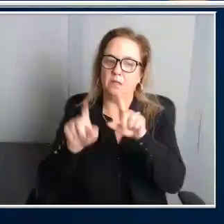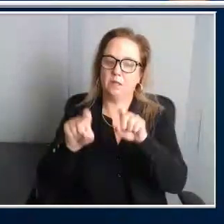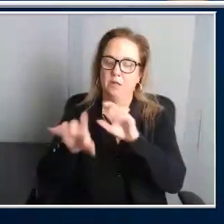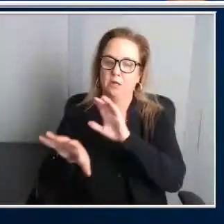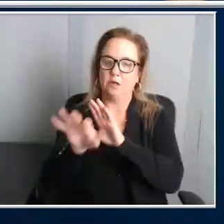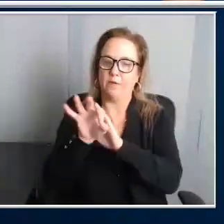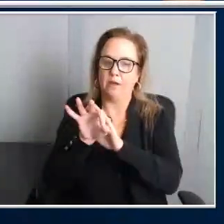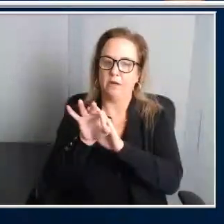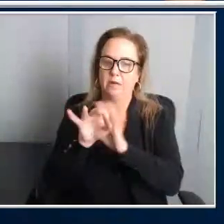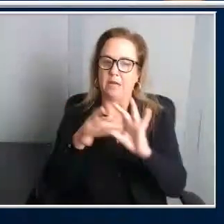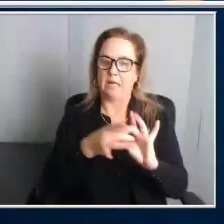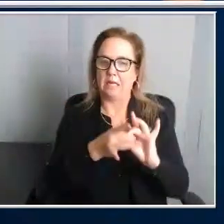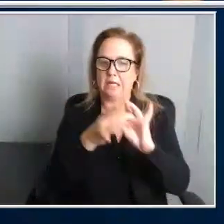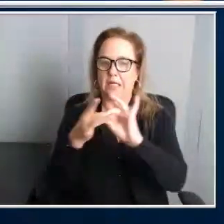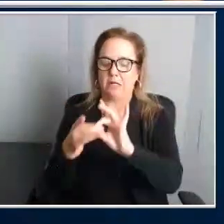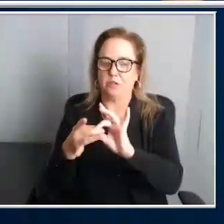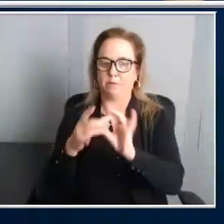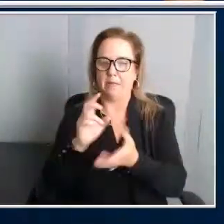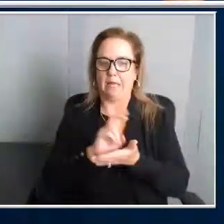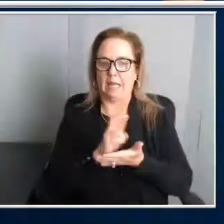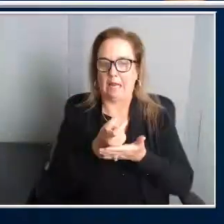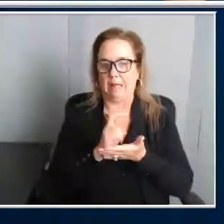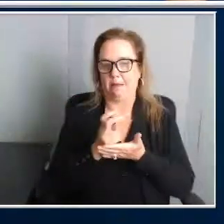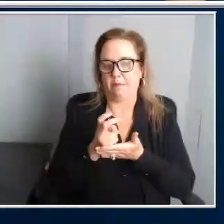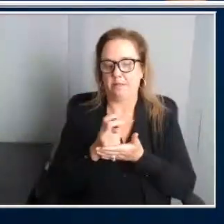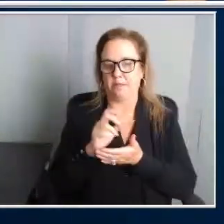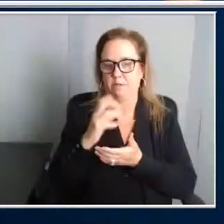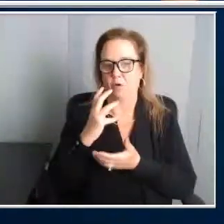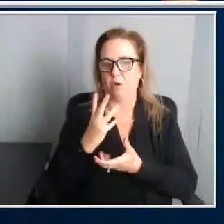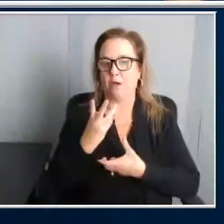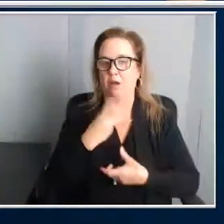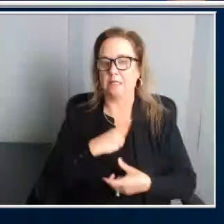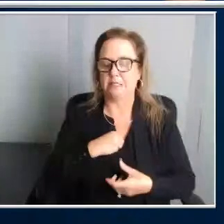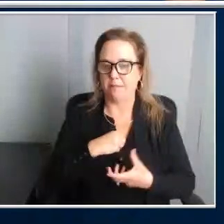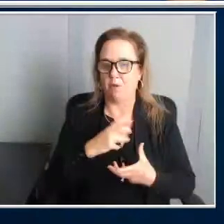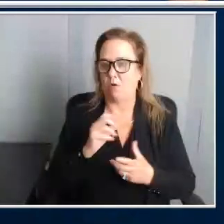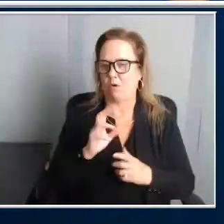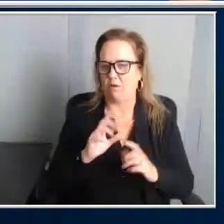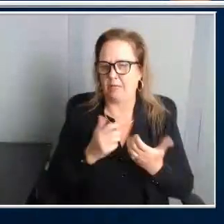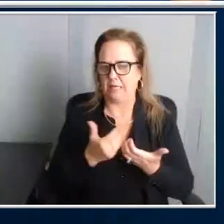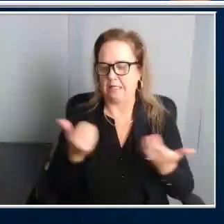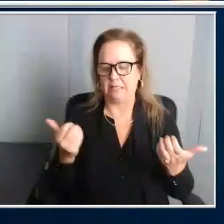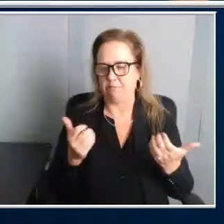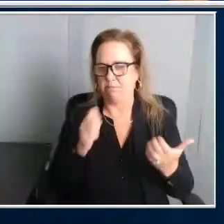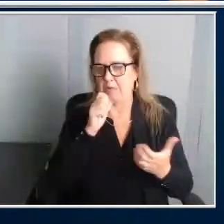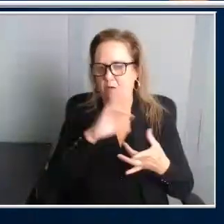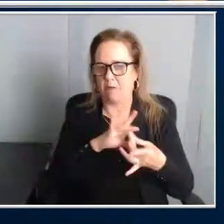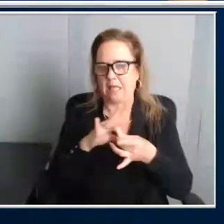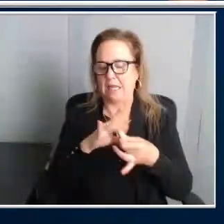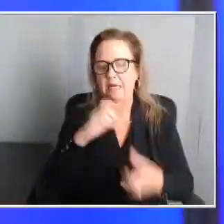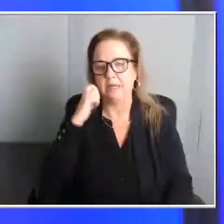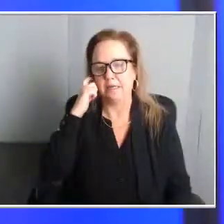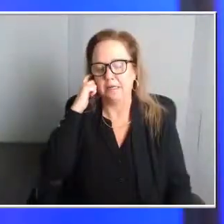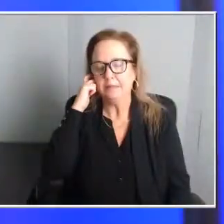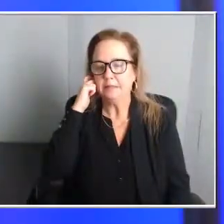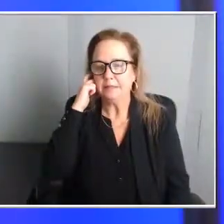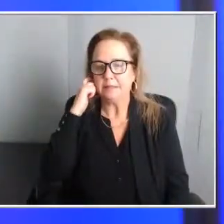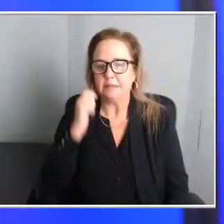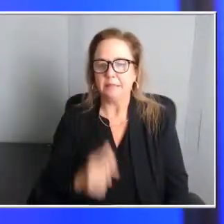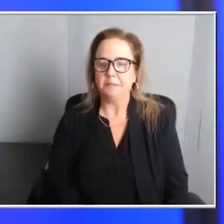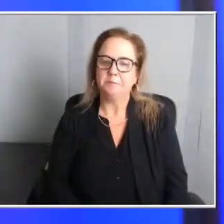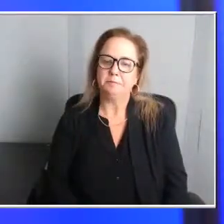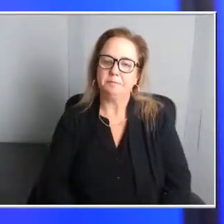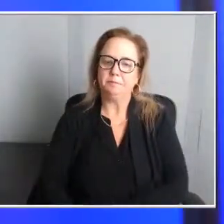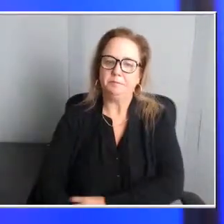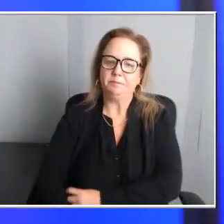was a connection between the epilepsy and the autism, or are they completely unrelated? Well, at first